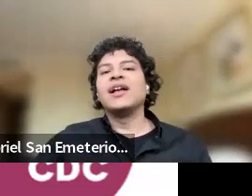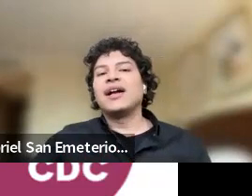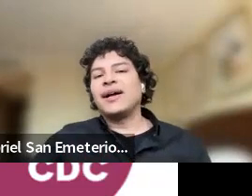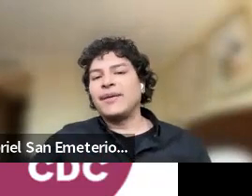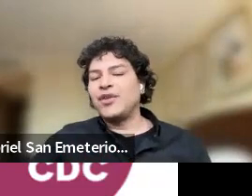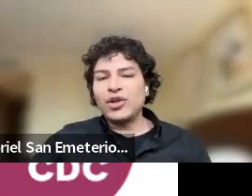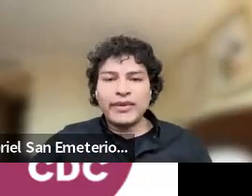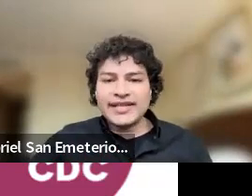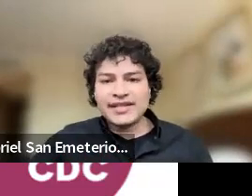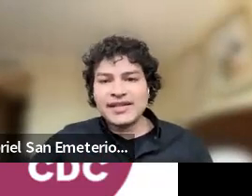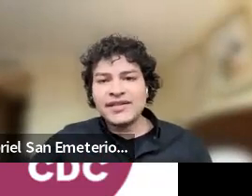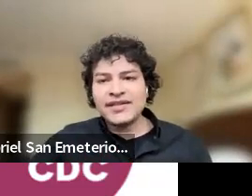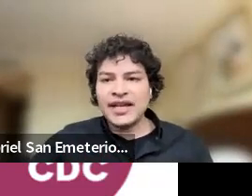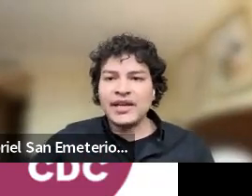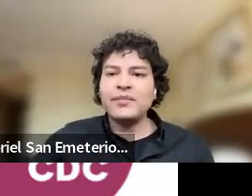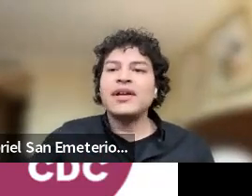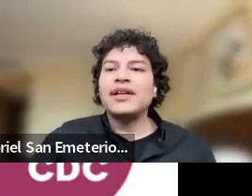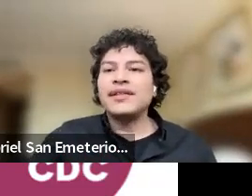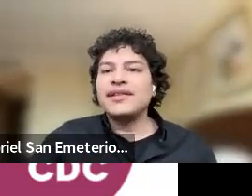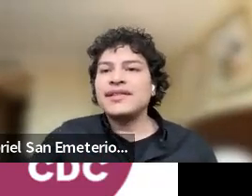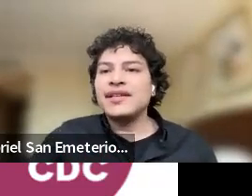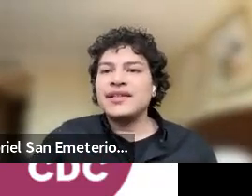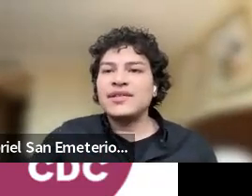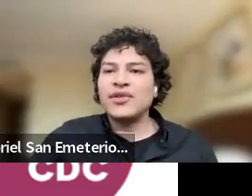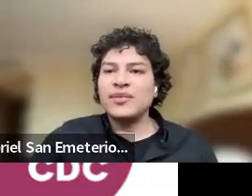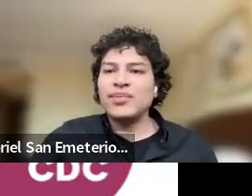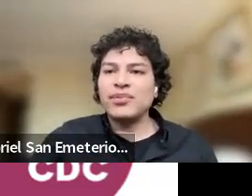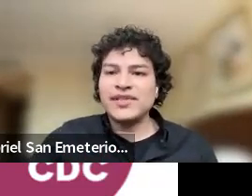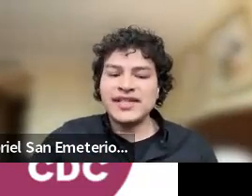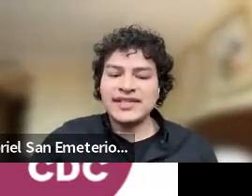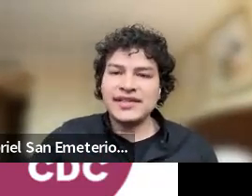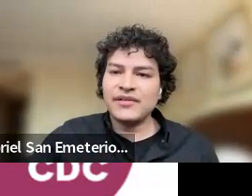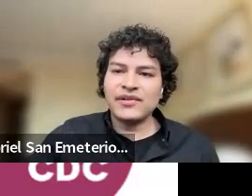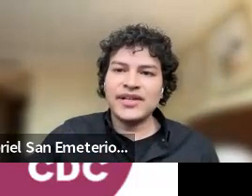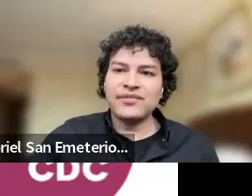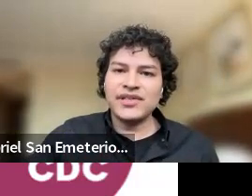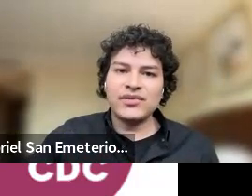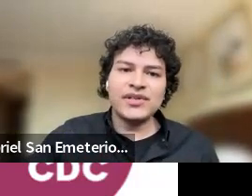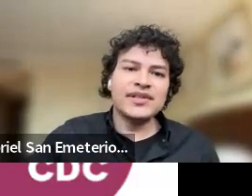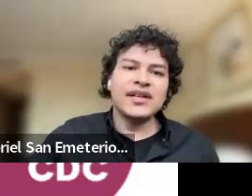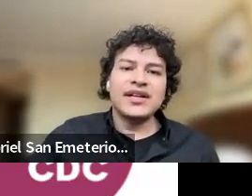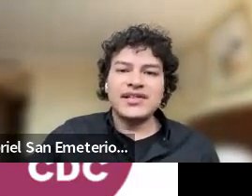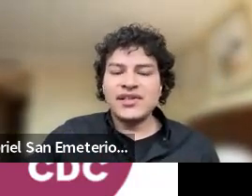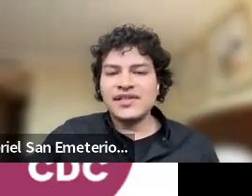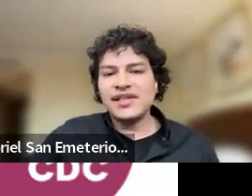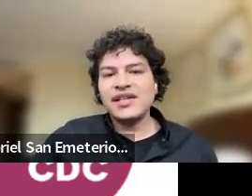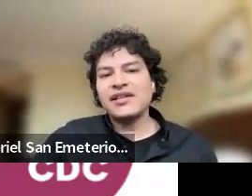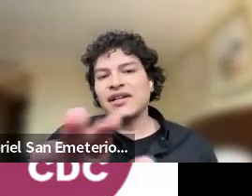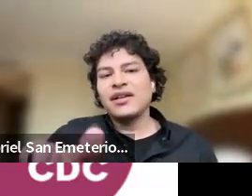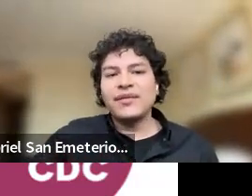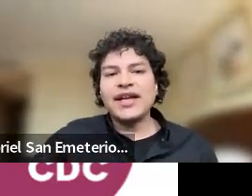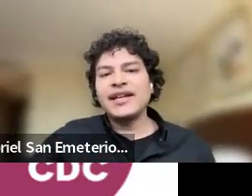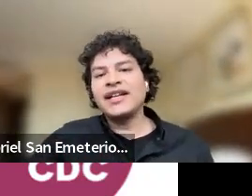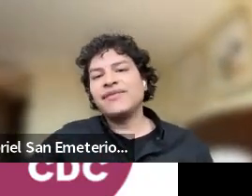yourself. Not all masks are the same. This is from the People's CDC. They're a great resource. As you can